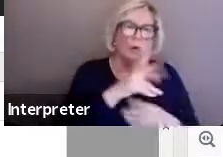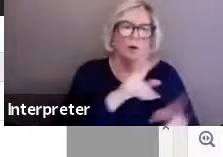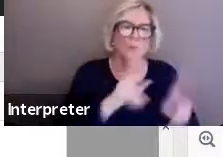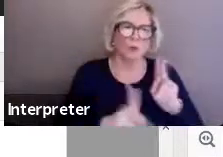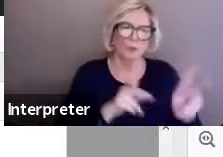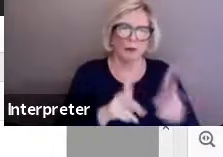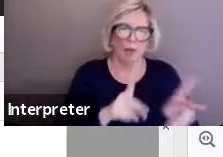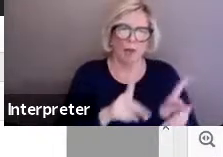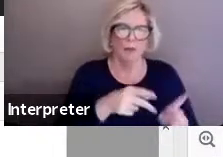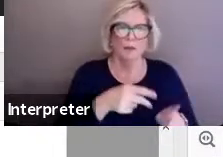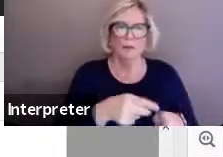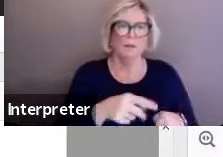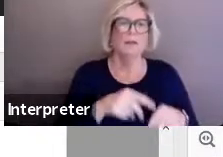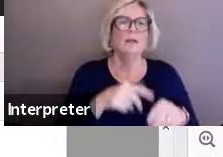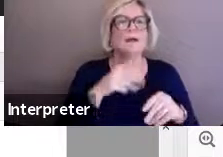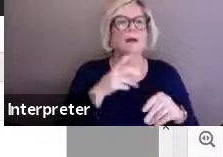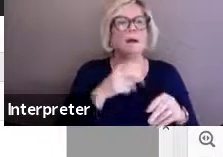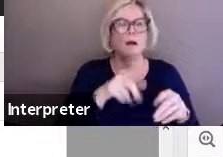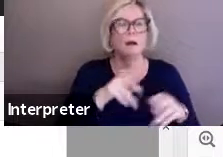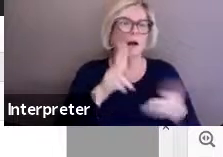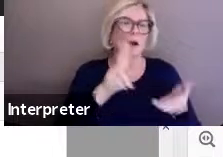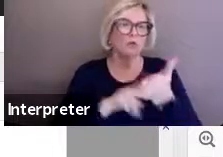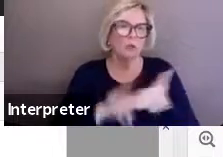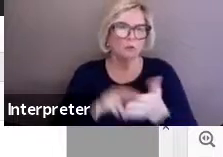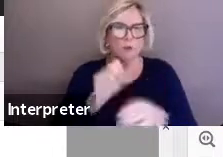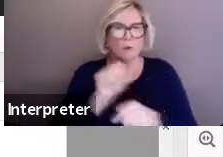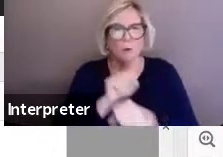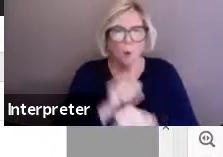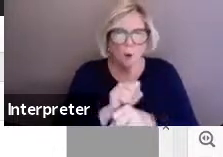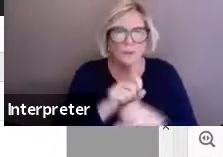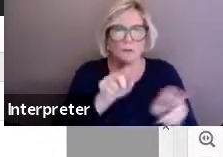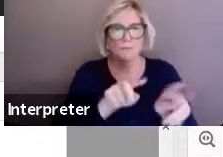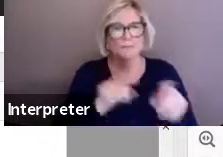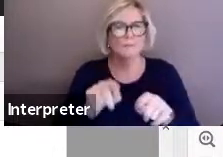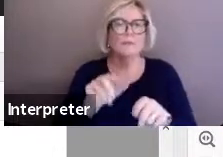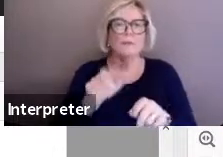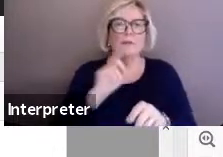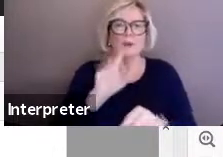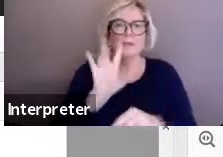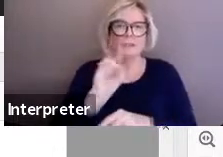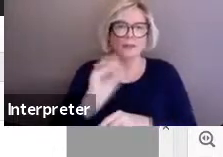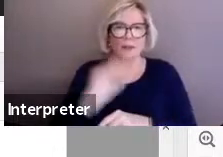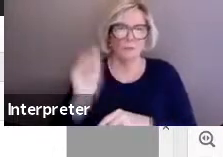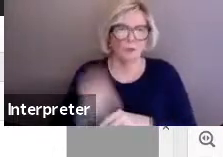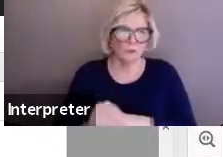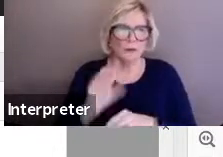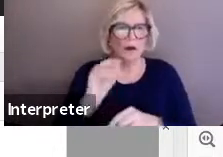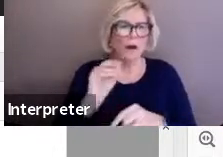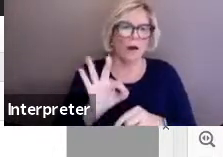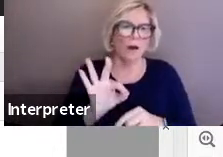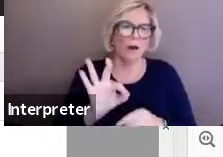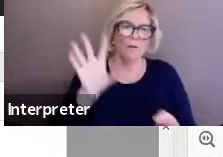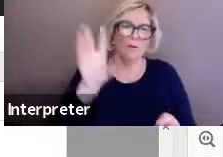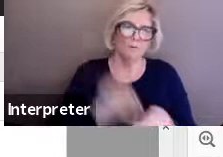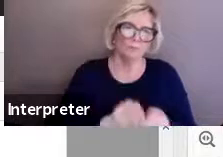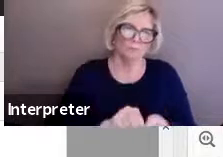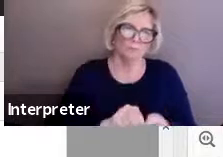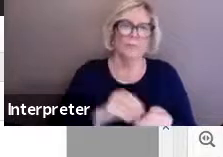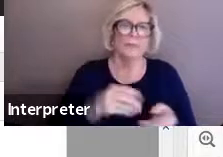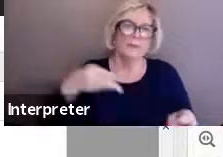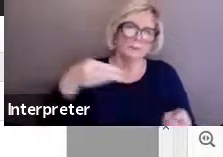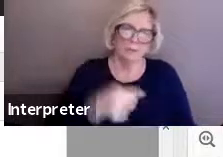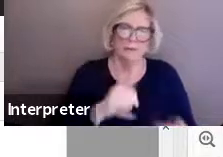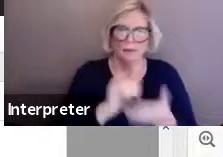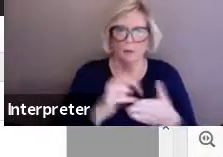regular employee complement and then those contractual employees together. That takes up 70% of the collective expenditures that we